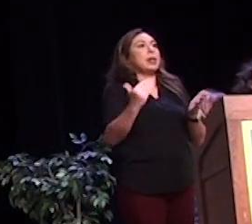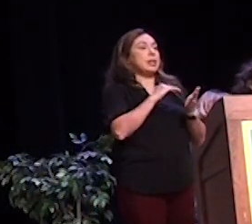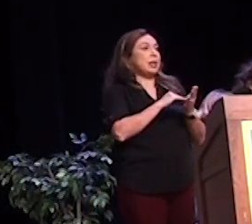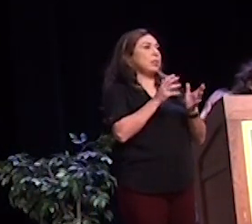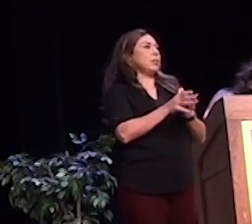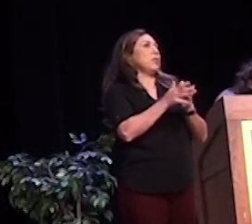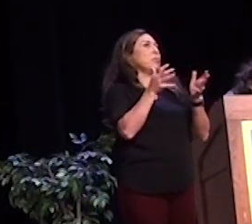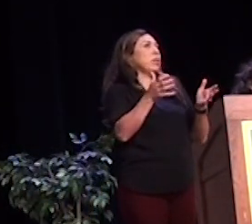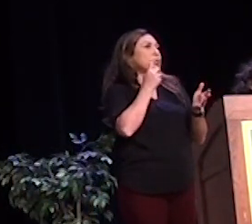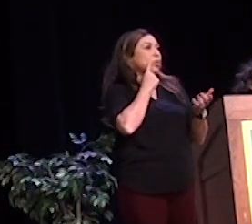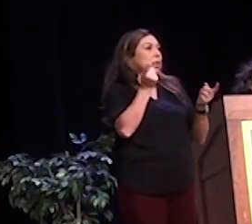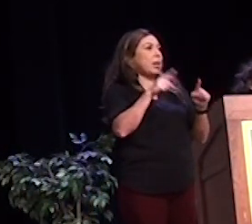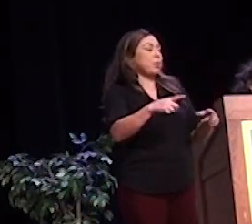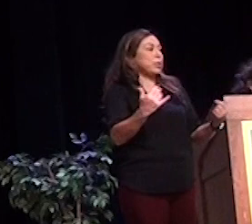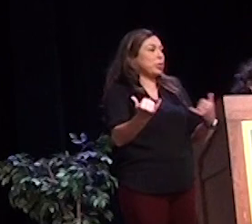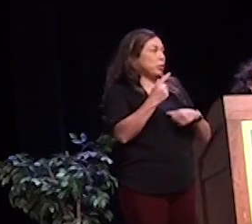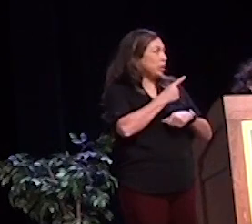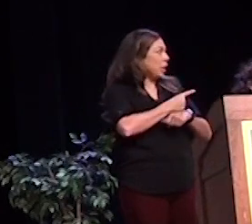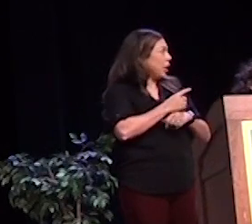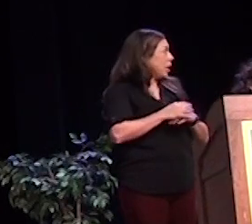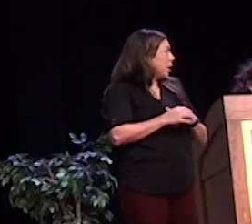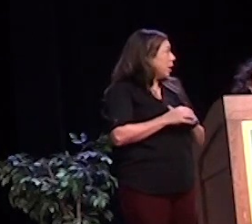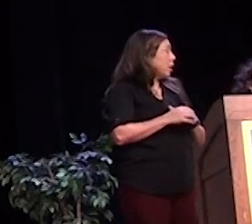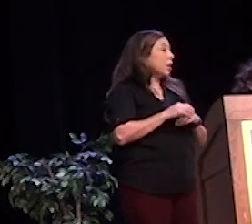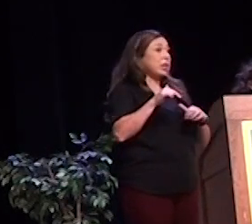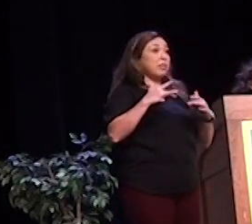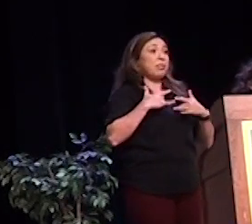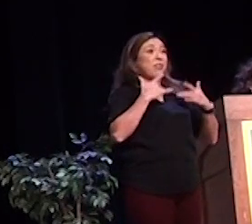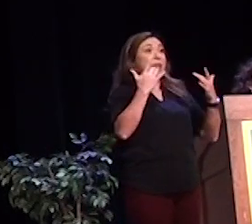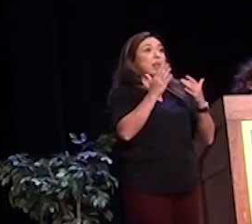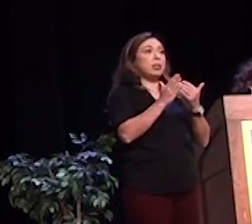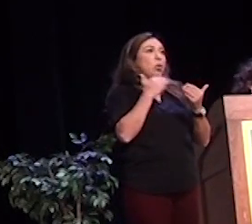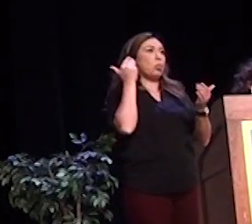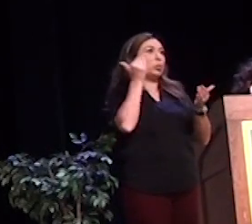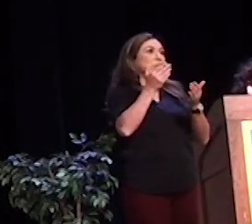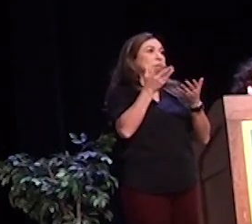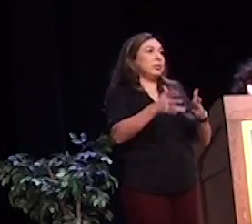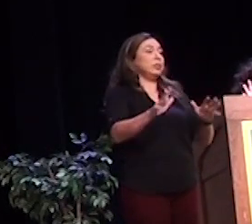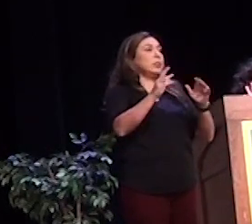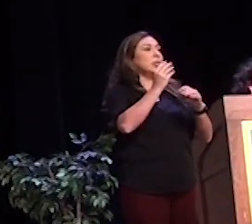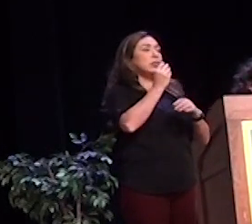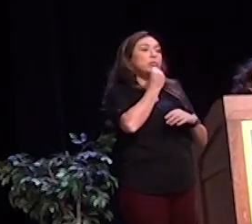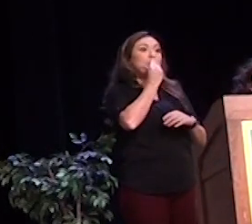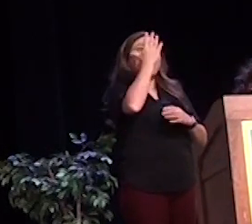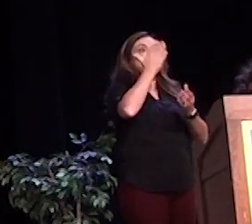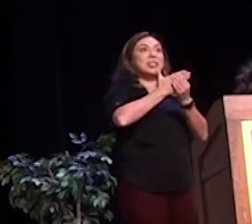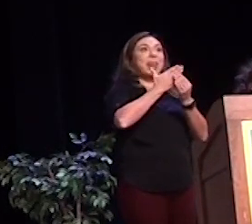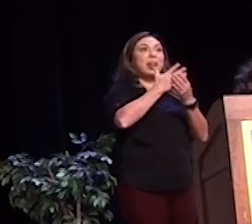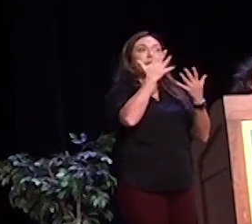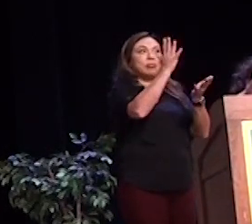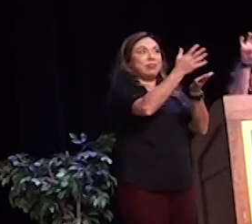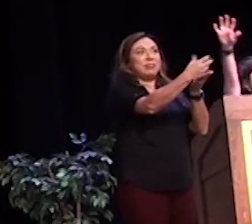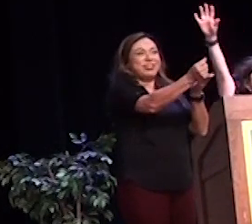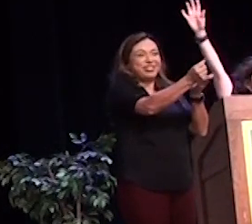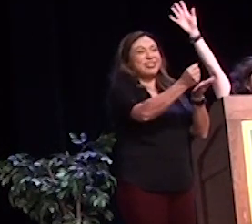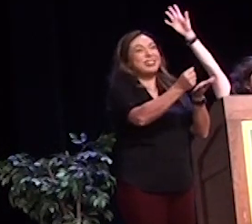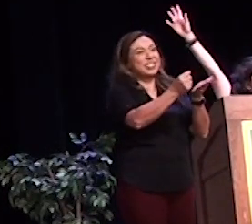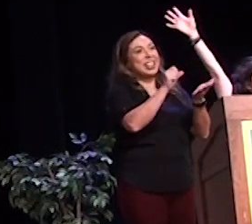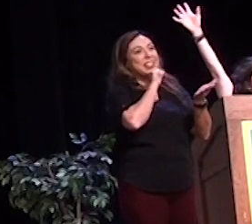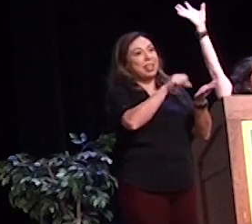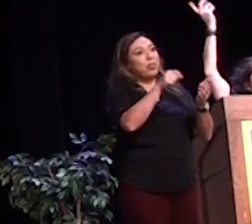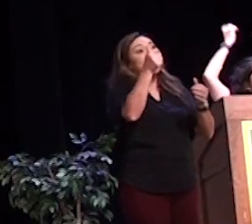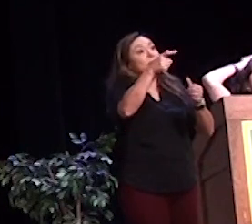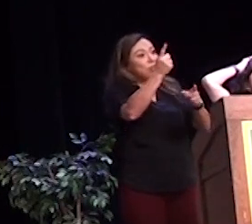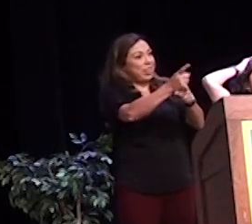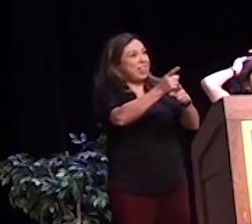again so much for being here today. The event is almost over. The breakfast tacos have been eaten. Yes, I love this reminder